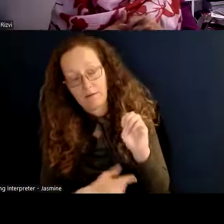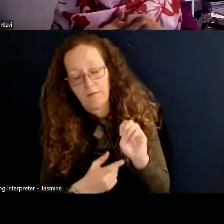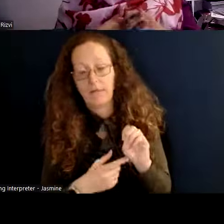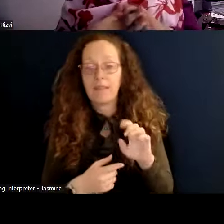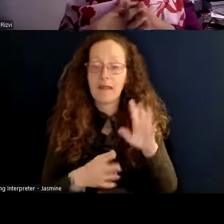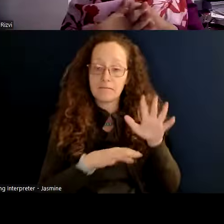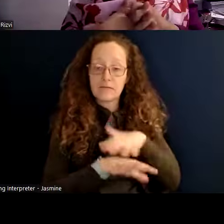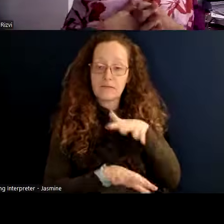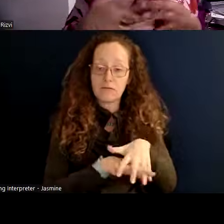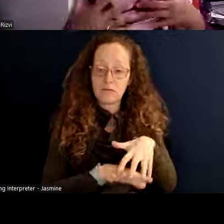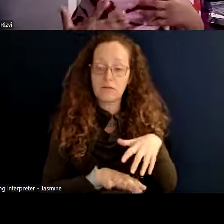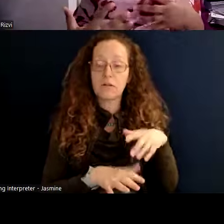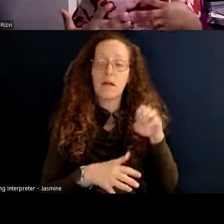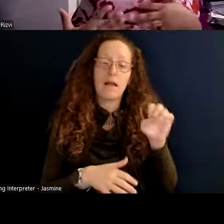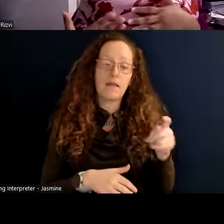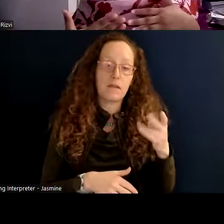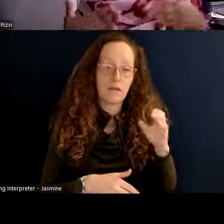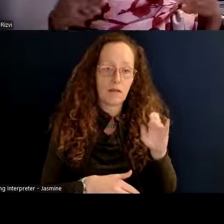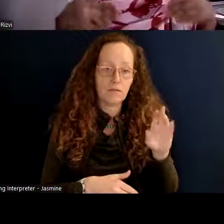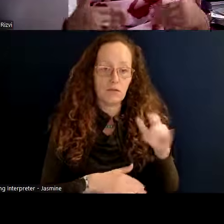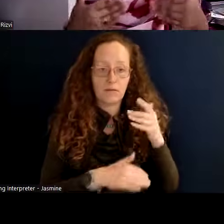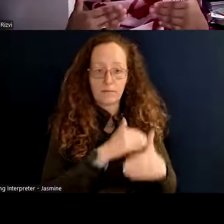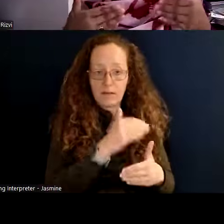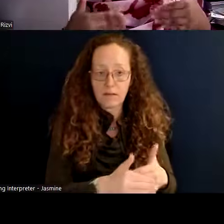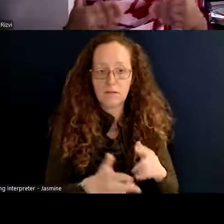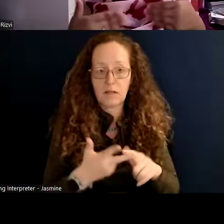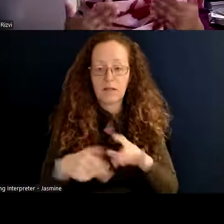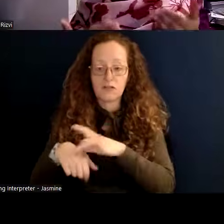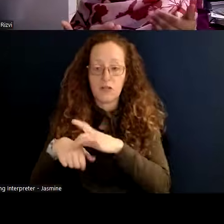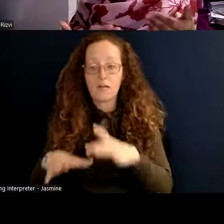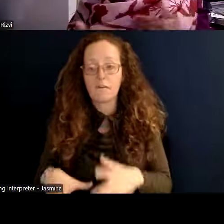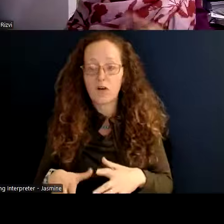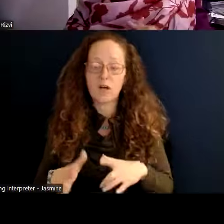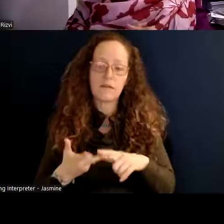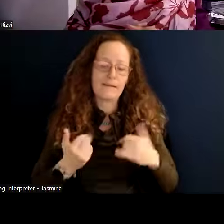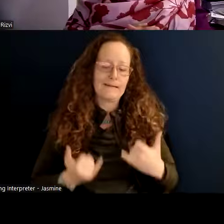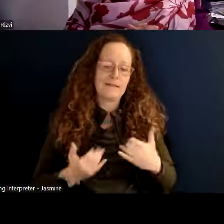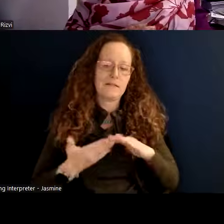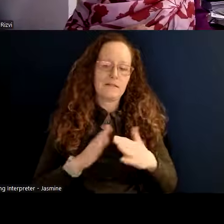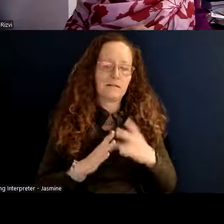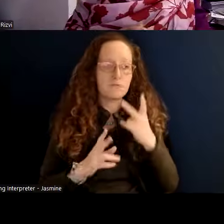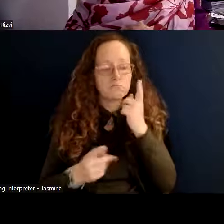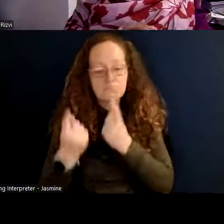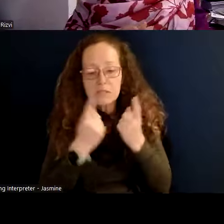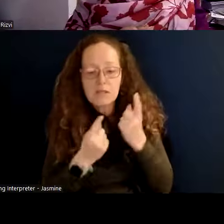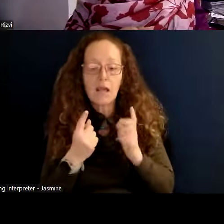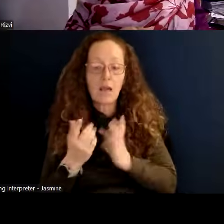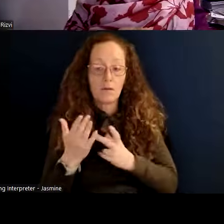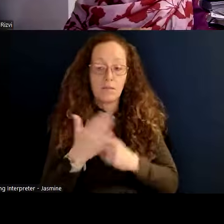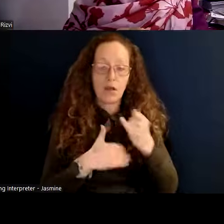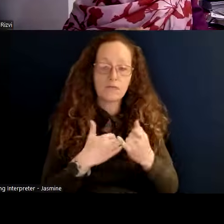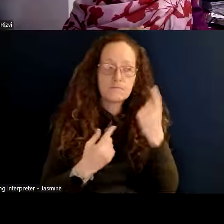methodology and feminist geographers considering the contemporary city, our project then locates care within everyday infrastructure that makes